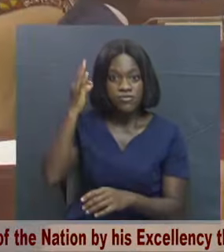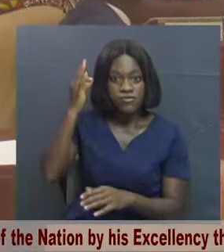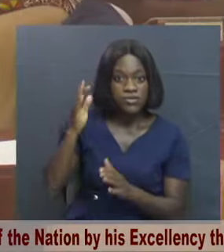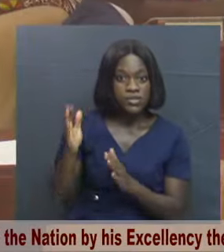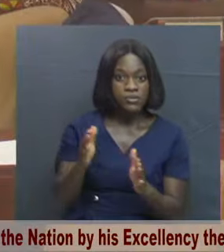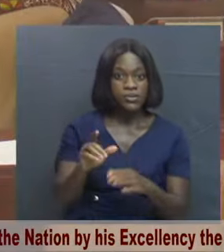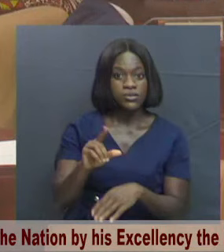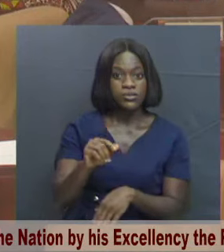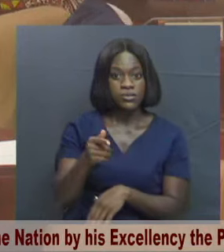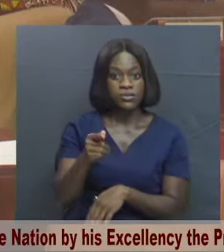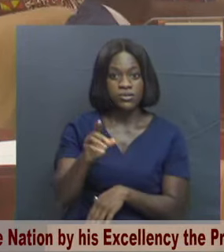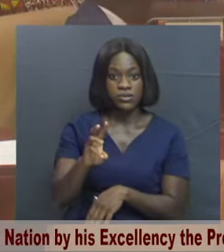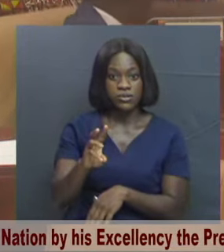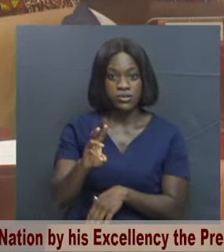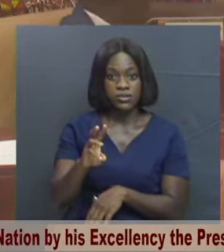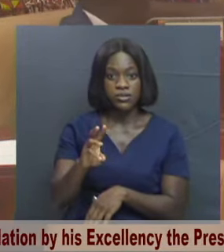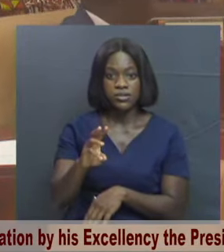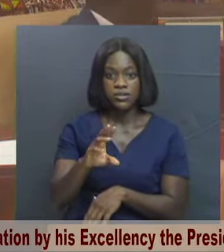2028